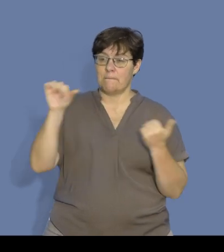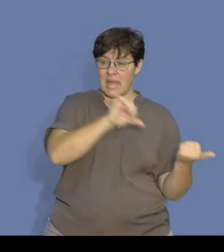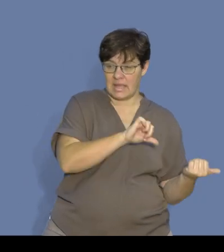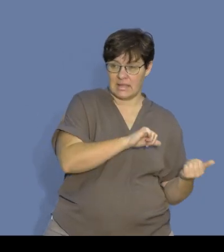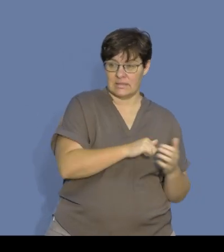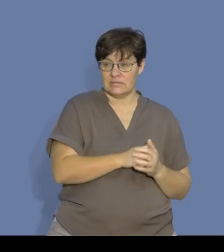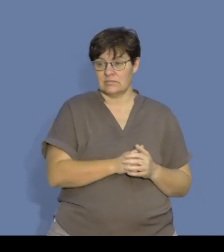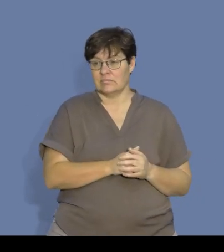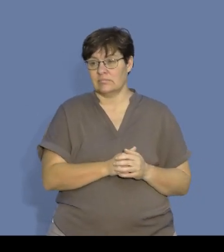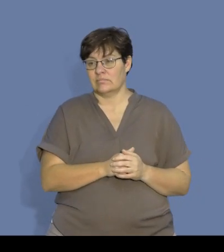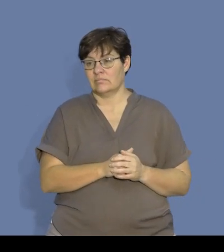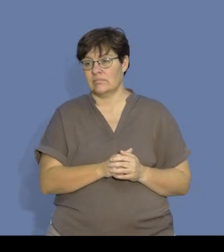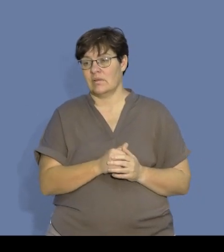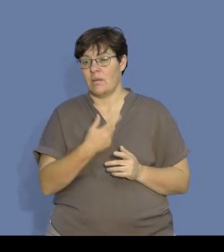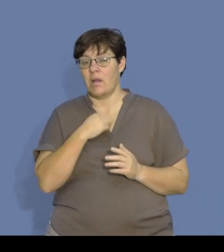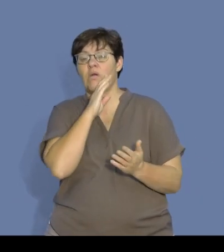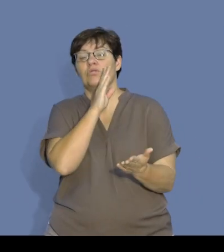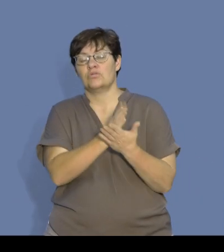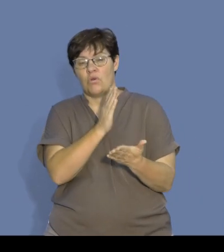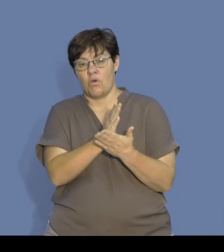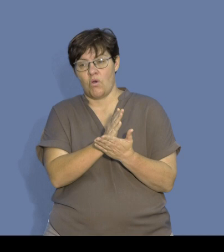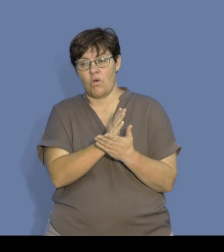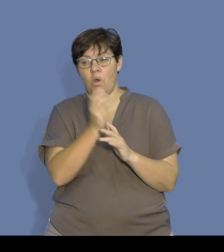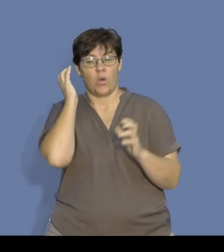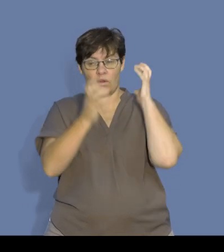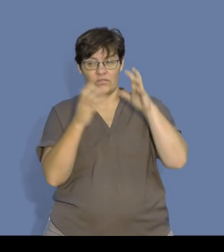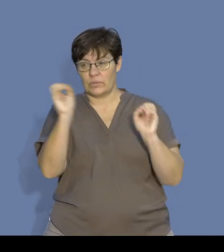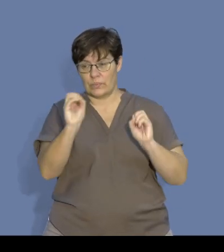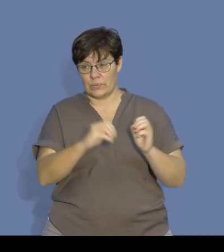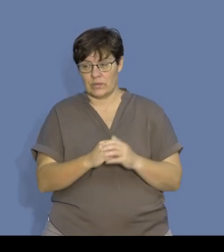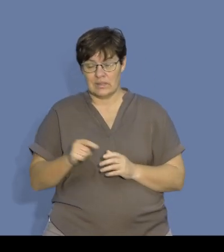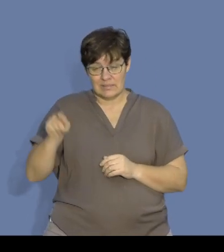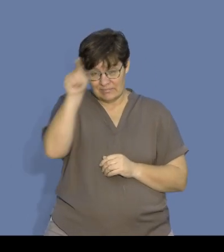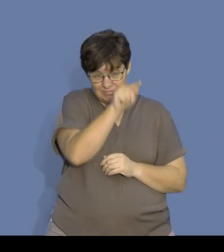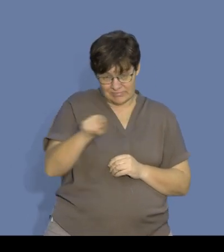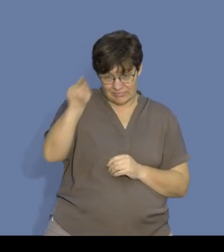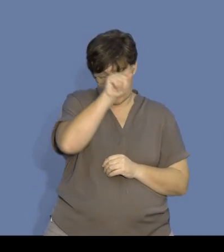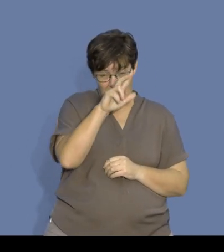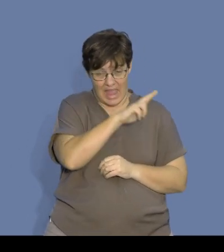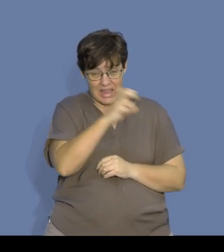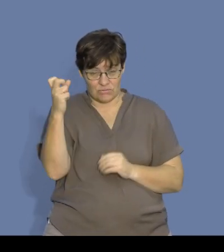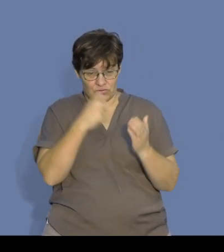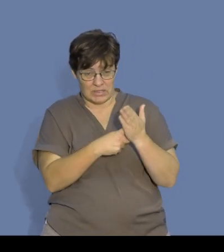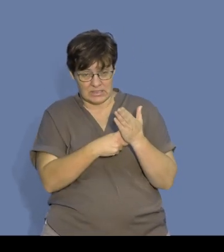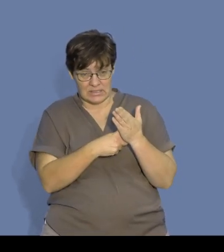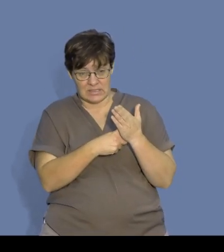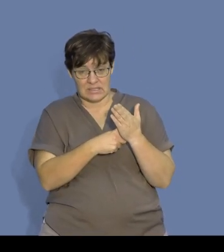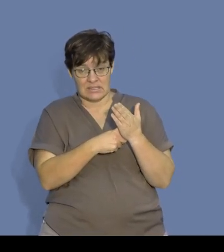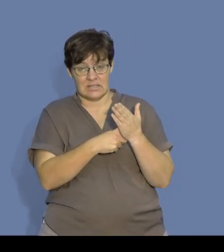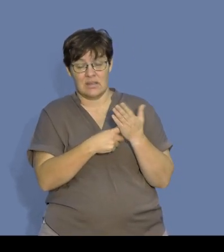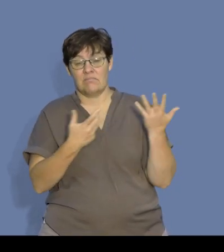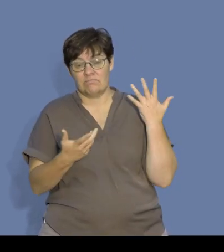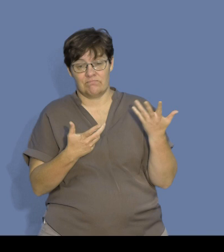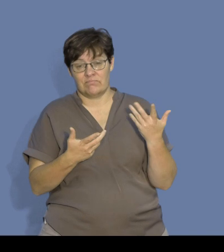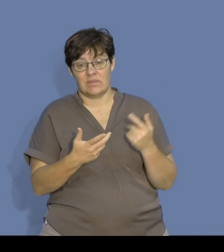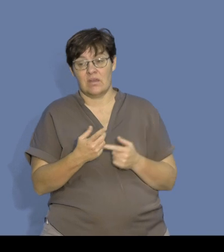go back, guys, right, because I just want to make sure that no one is confused. Right, so remember this 800,